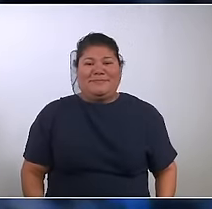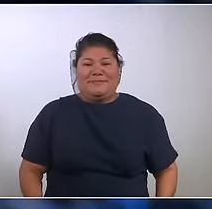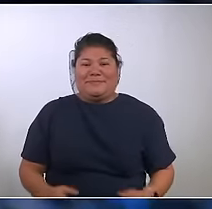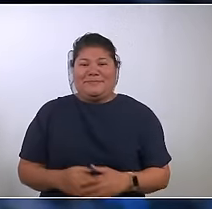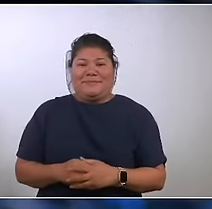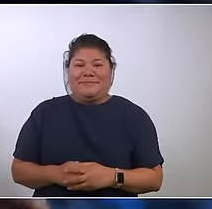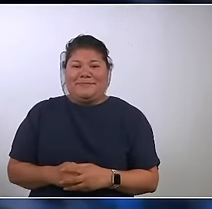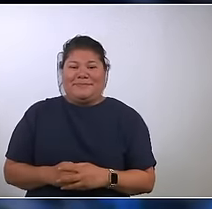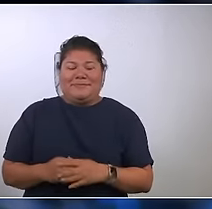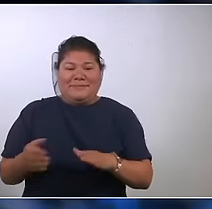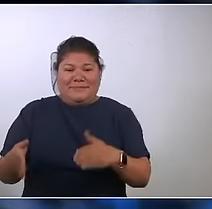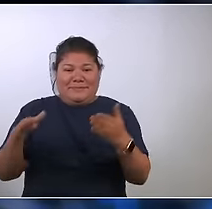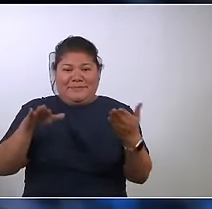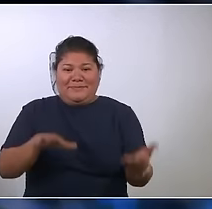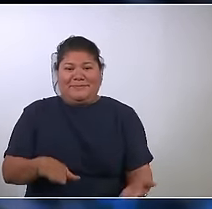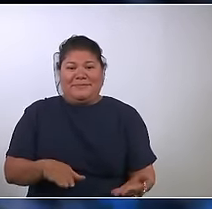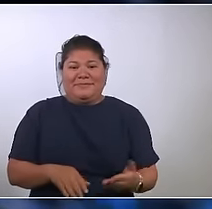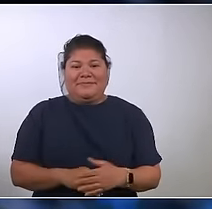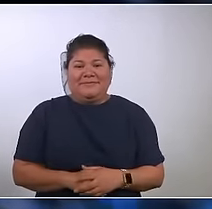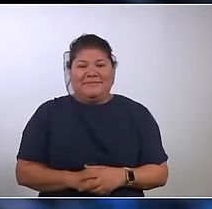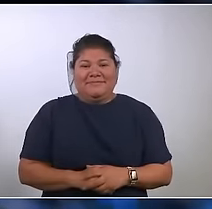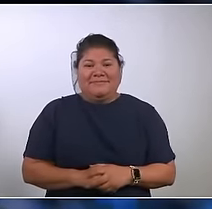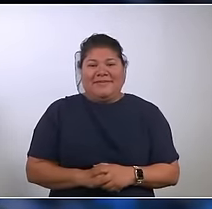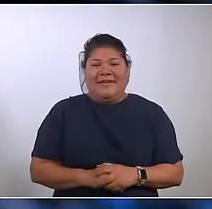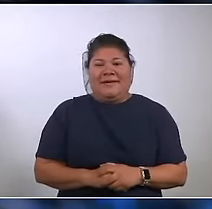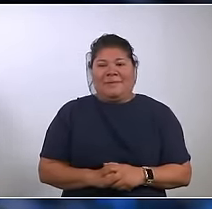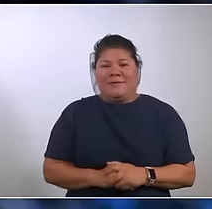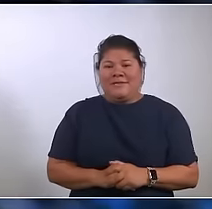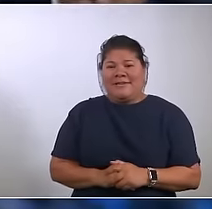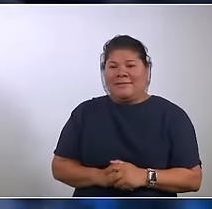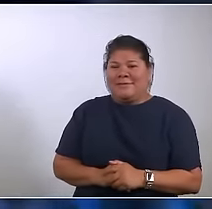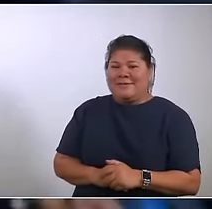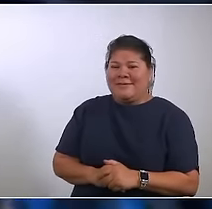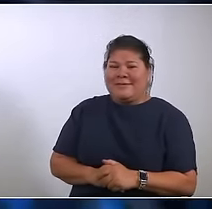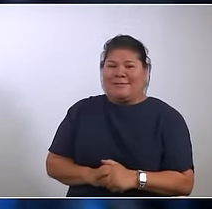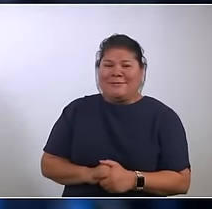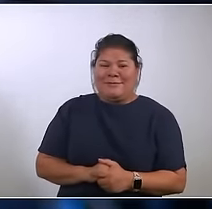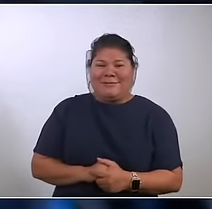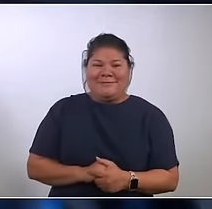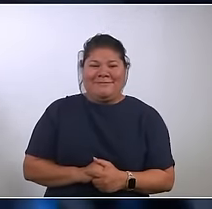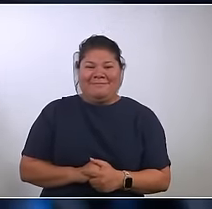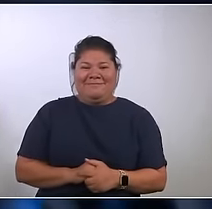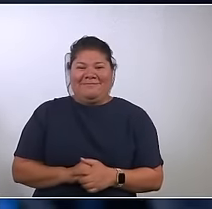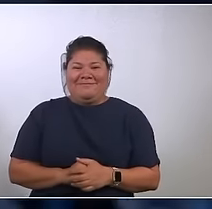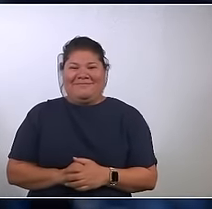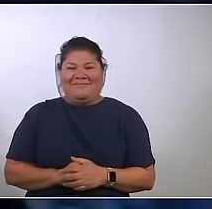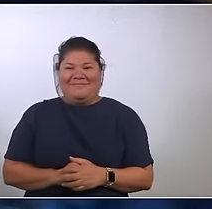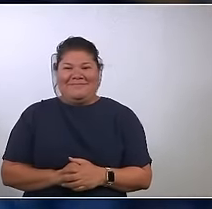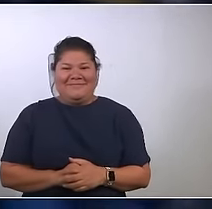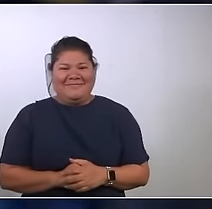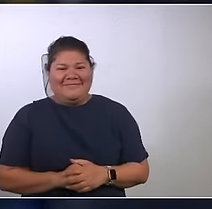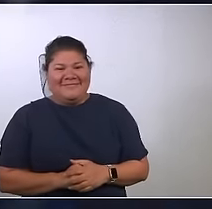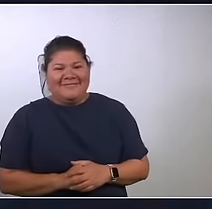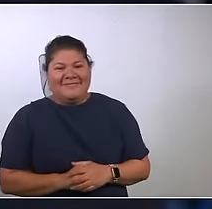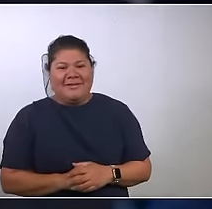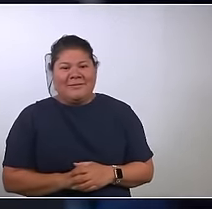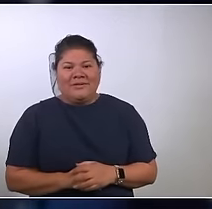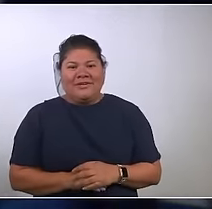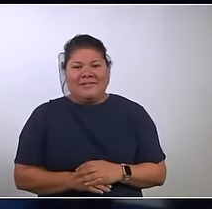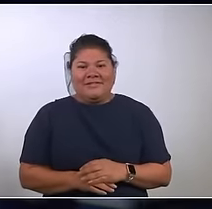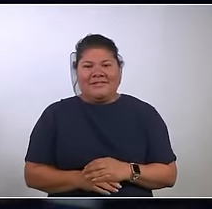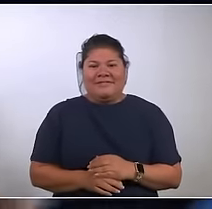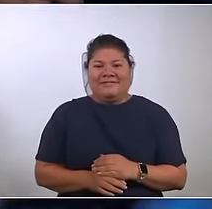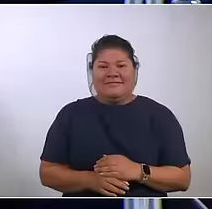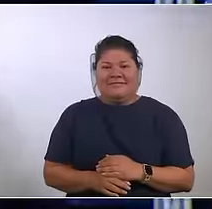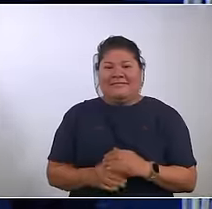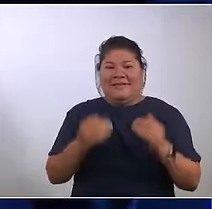These bodies. Muertos. That are dead. That's important. Eso es importante. Because I don't know about you guys. Porque no sé de